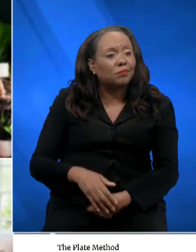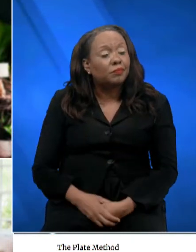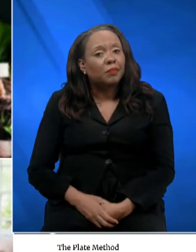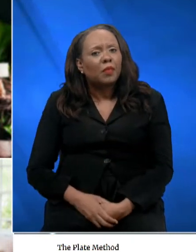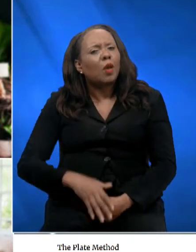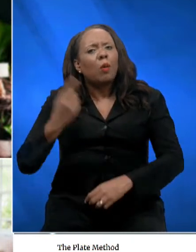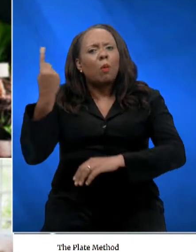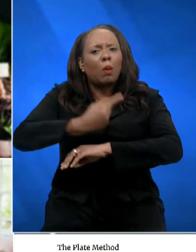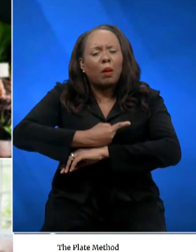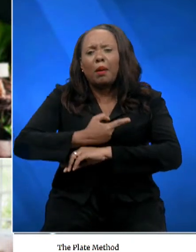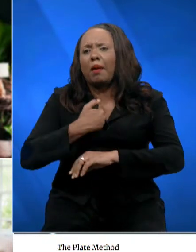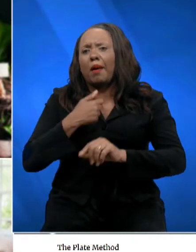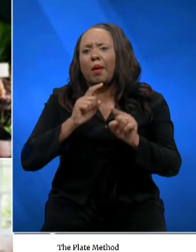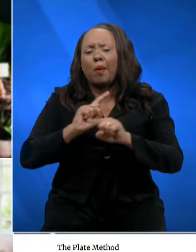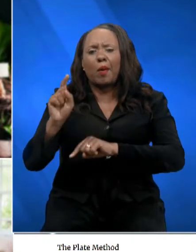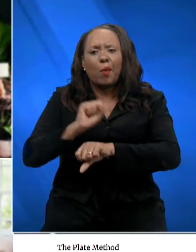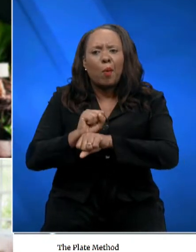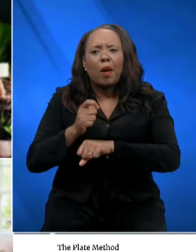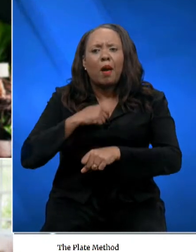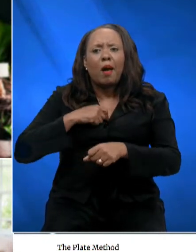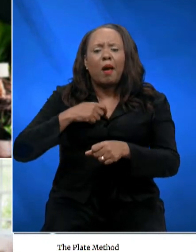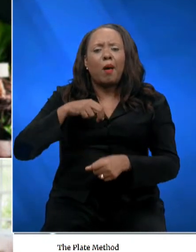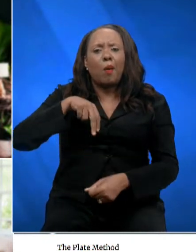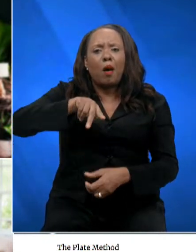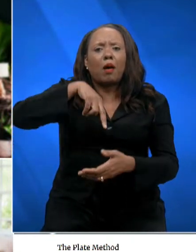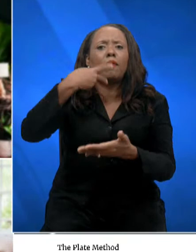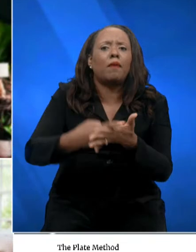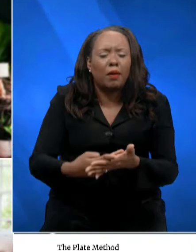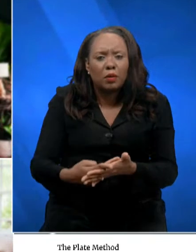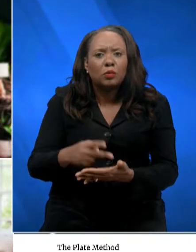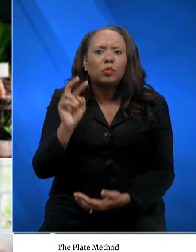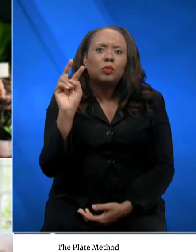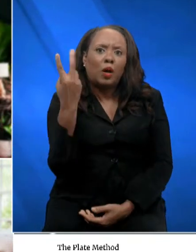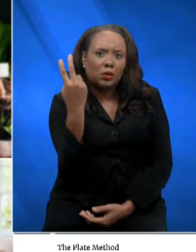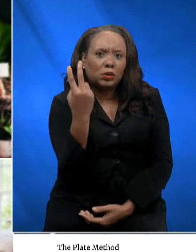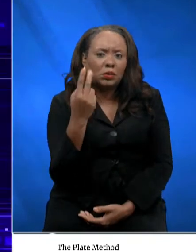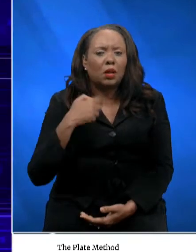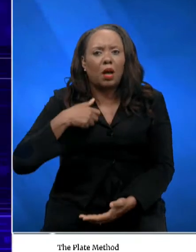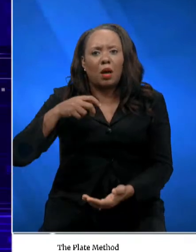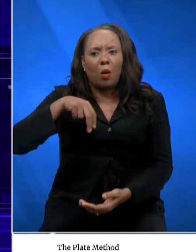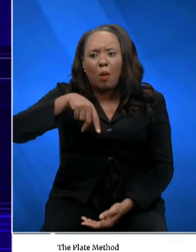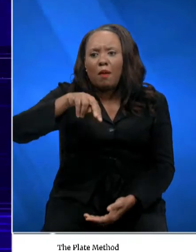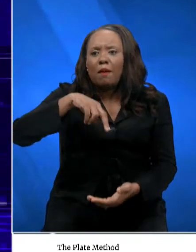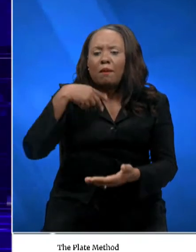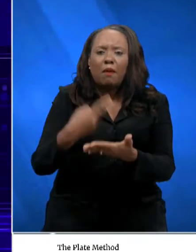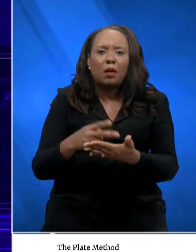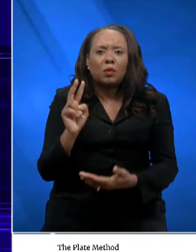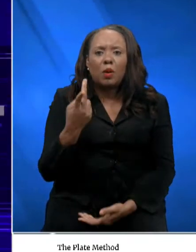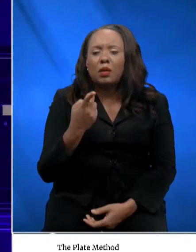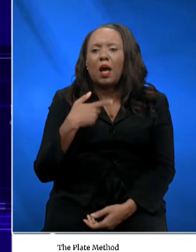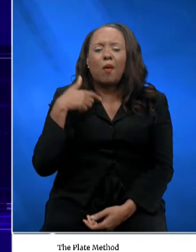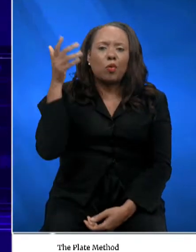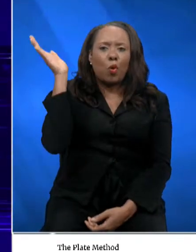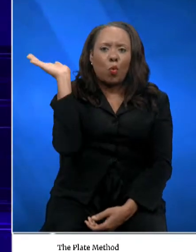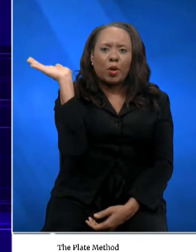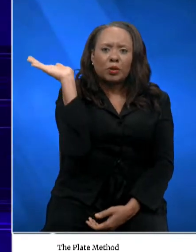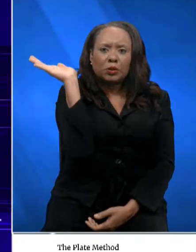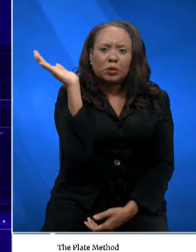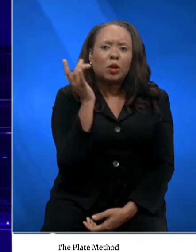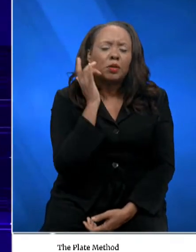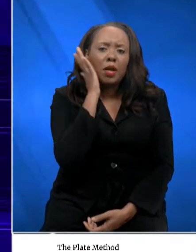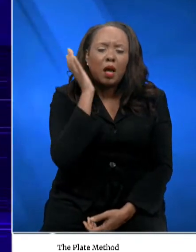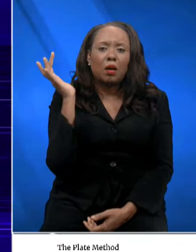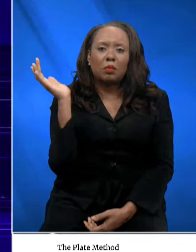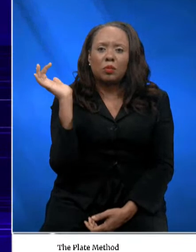at work, I fell twice, because I was a waitress in a hotel. And sometimes you're walking the straight road and you find yourself, it's a